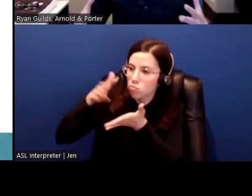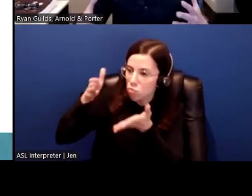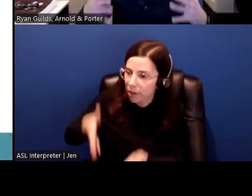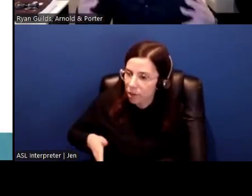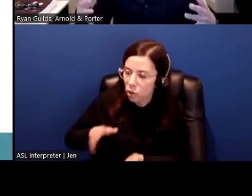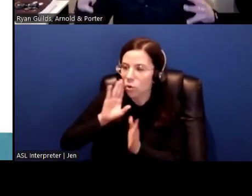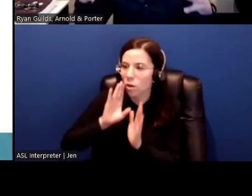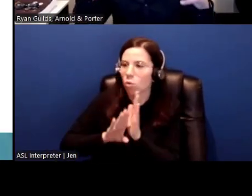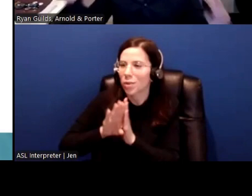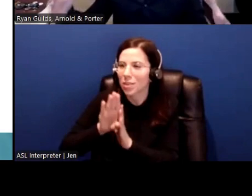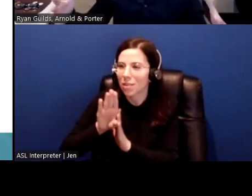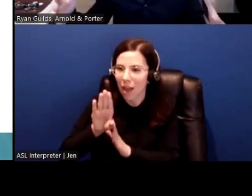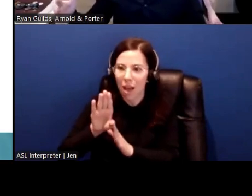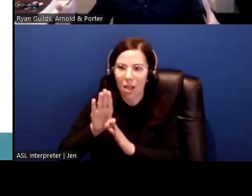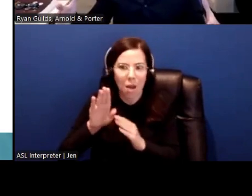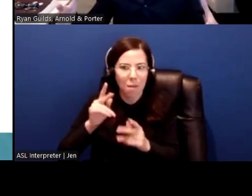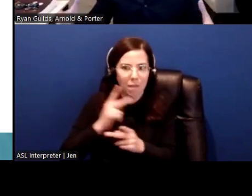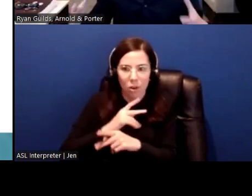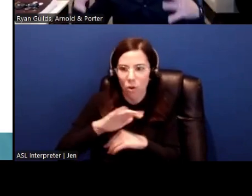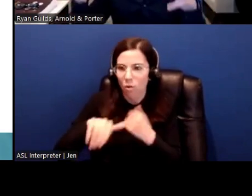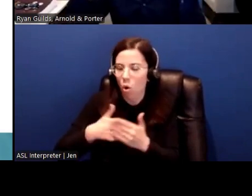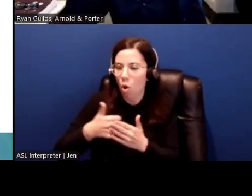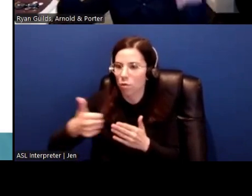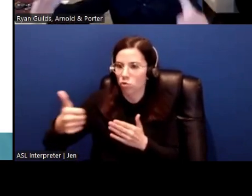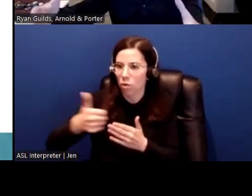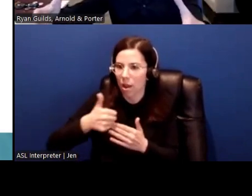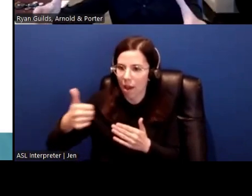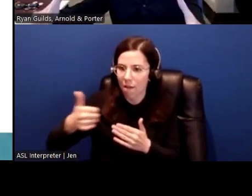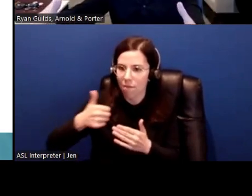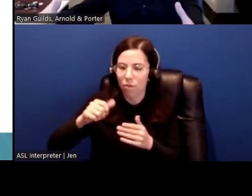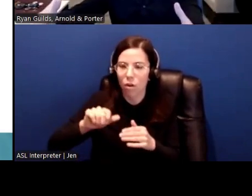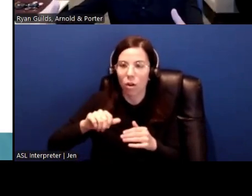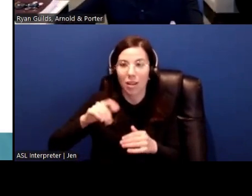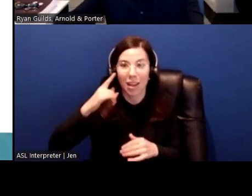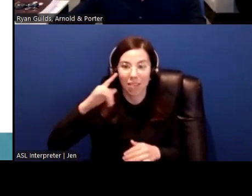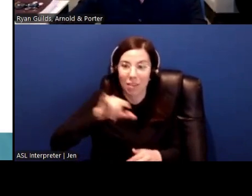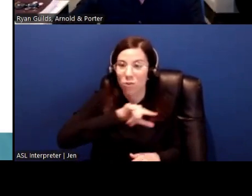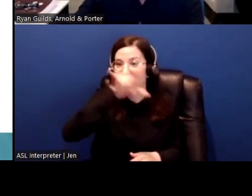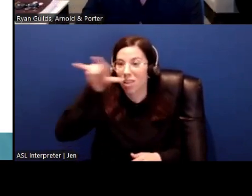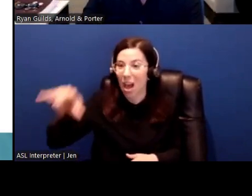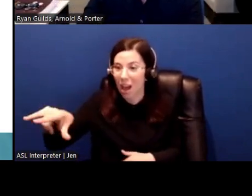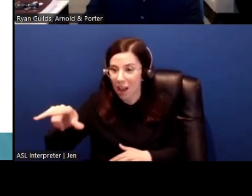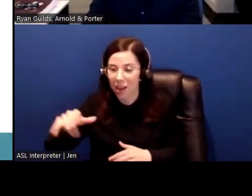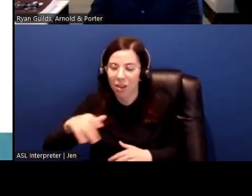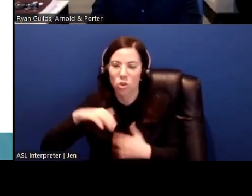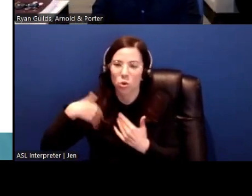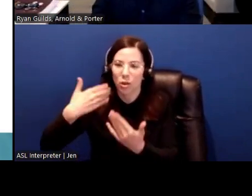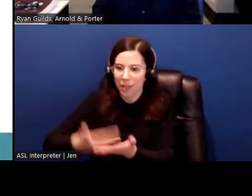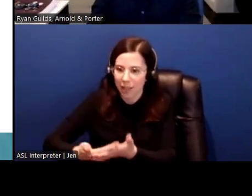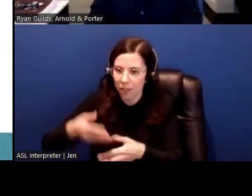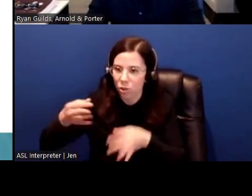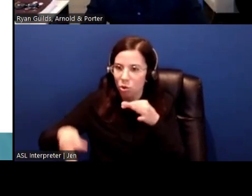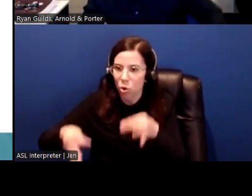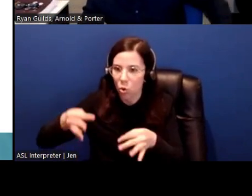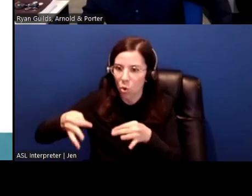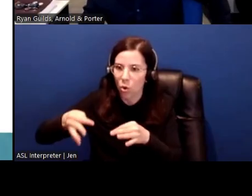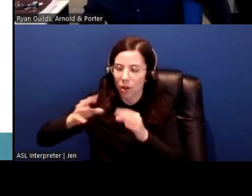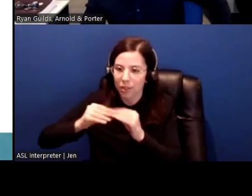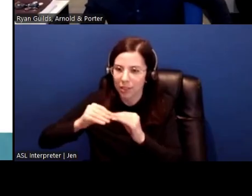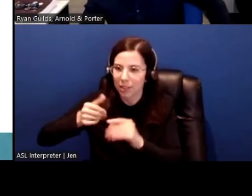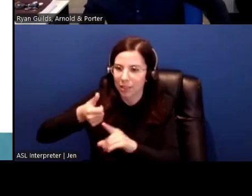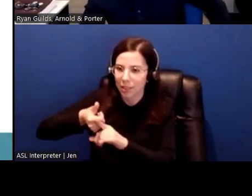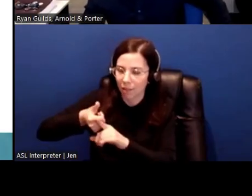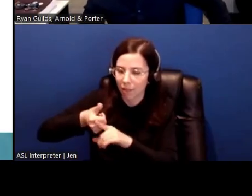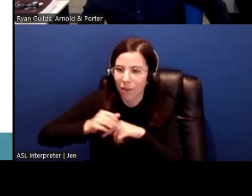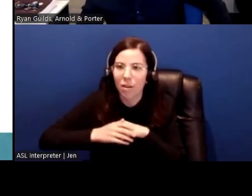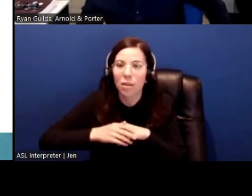develop all of the travel arrangements for your client should they have to fly or travel in some way to the court-martial itself, which is something that the military